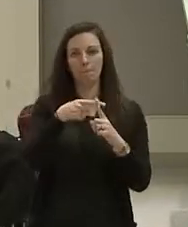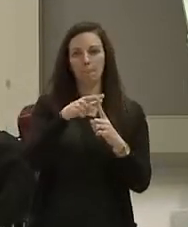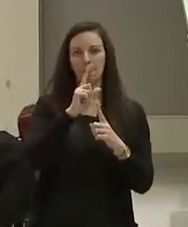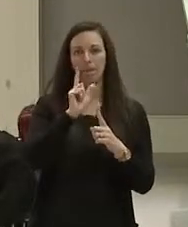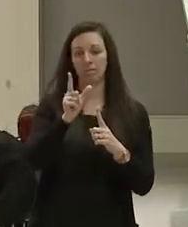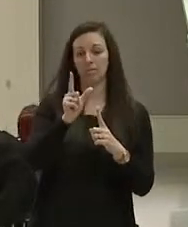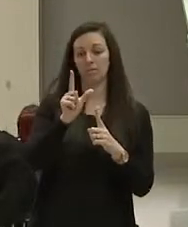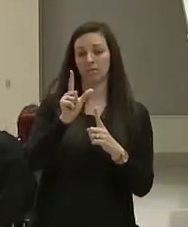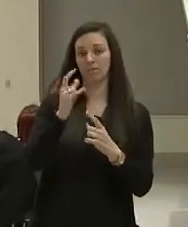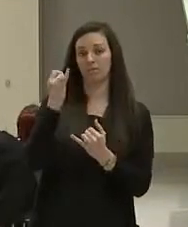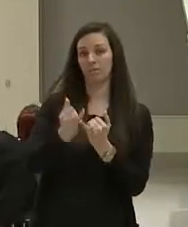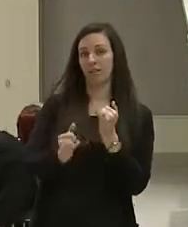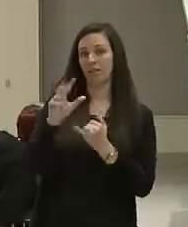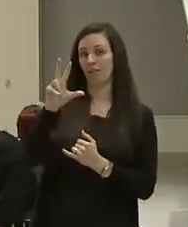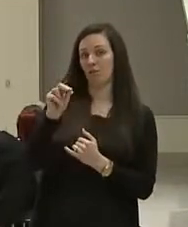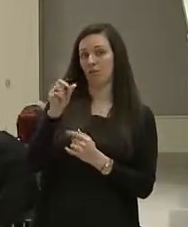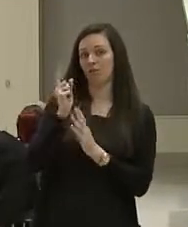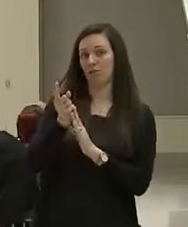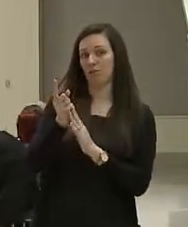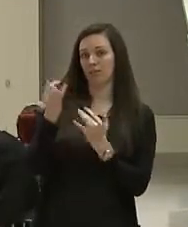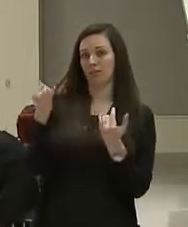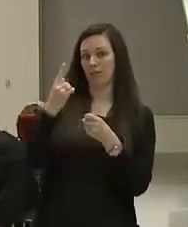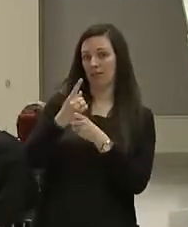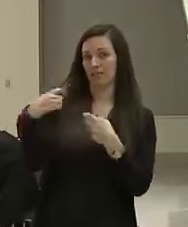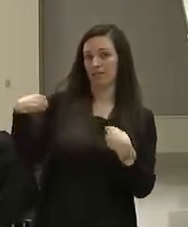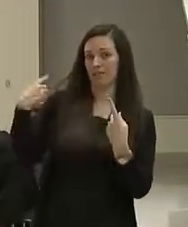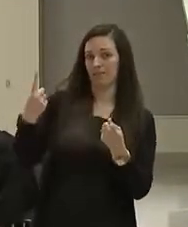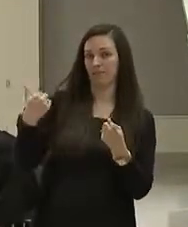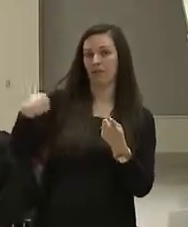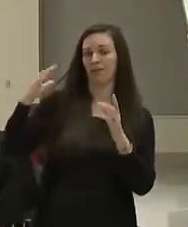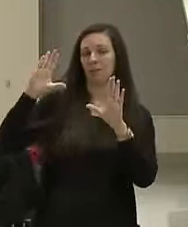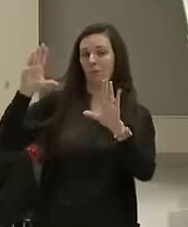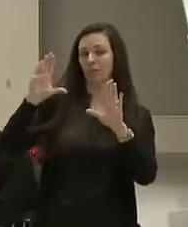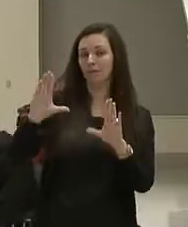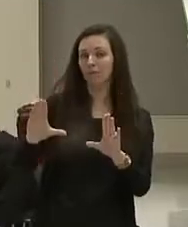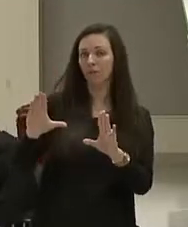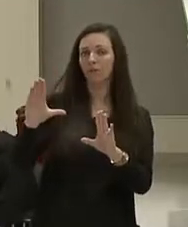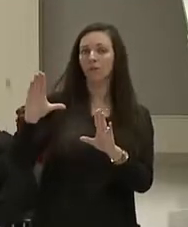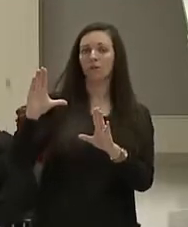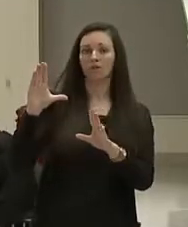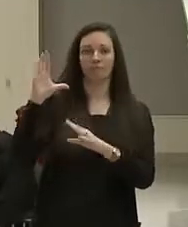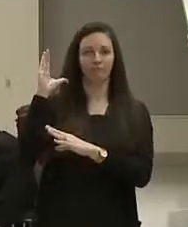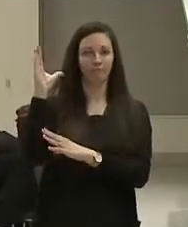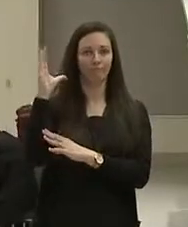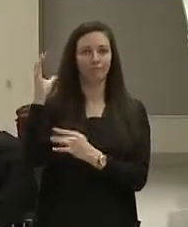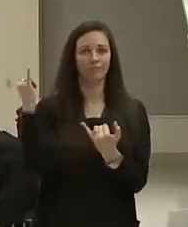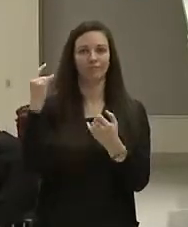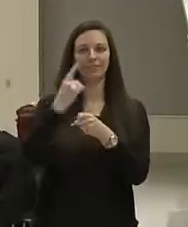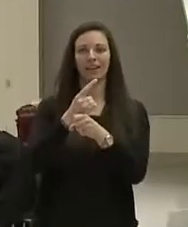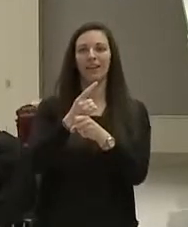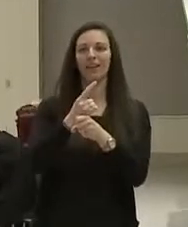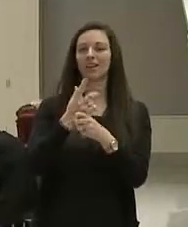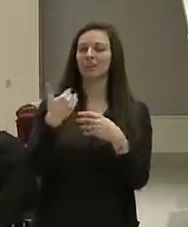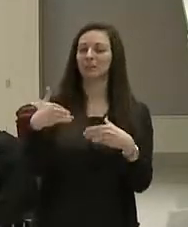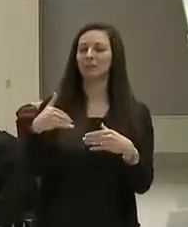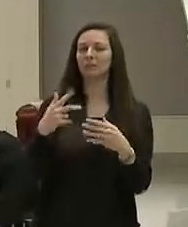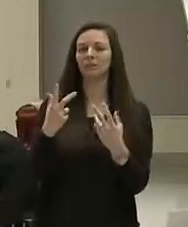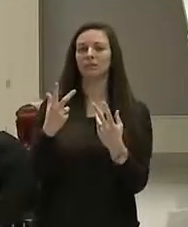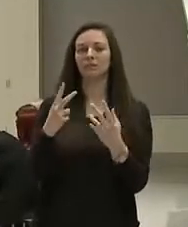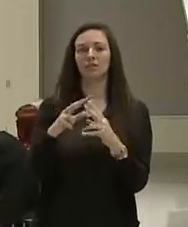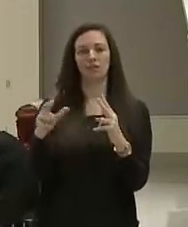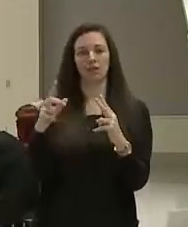actually the last 30 minutes of the day. We've had some wonderful testimony here today and very well